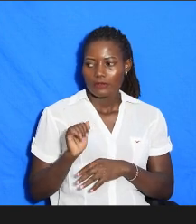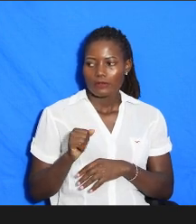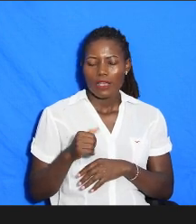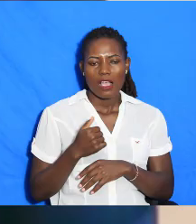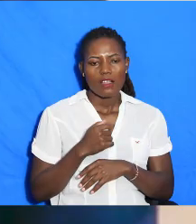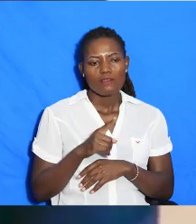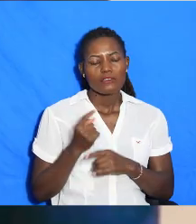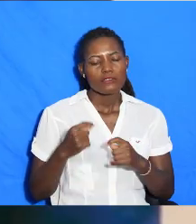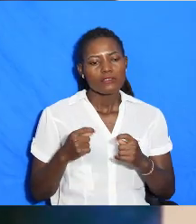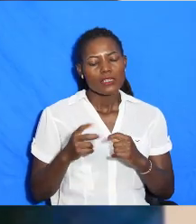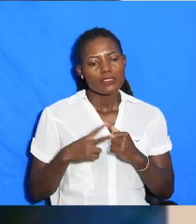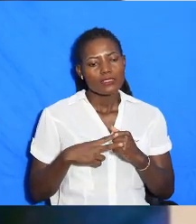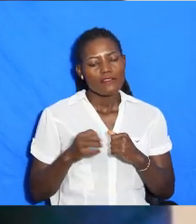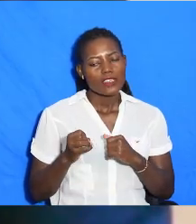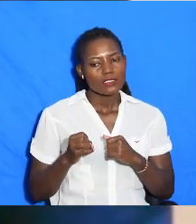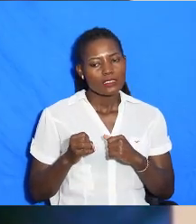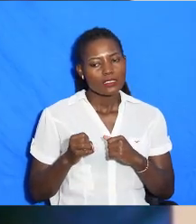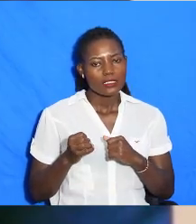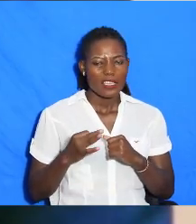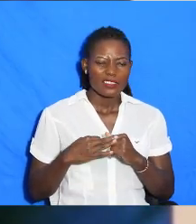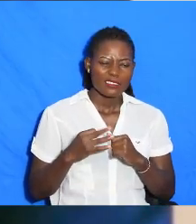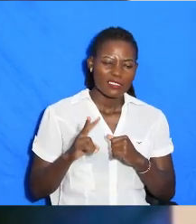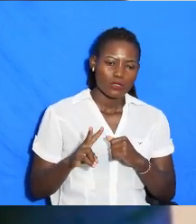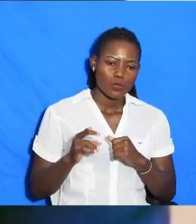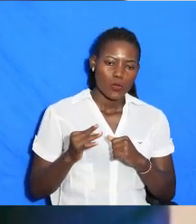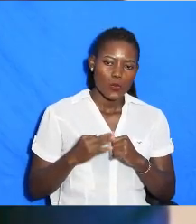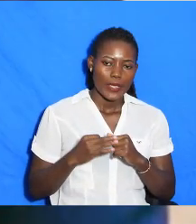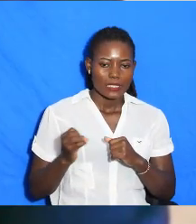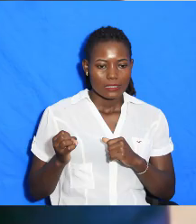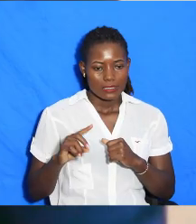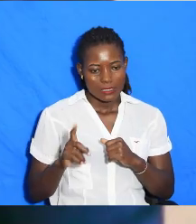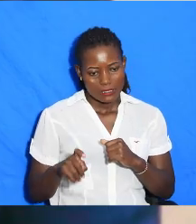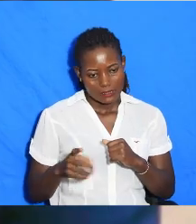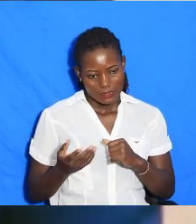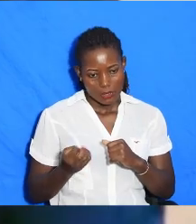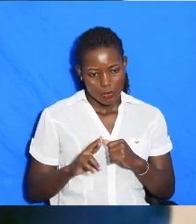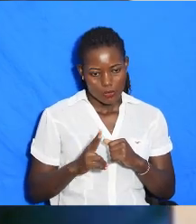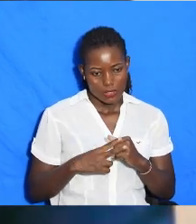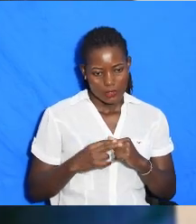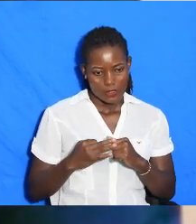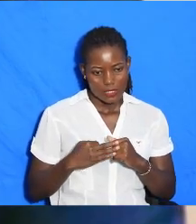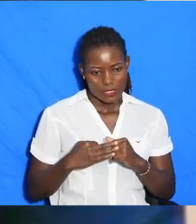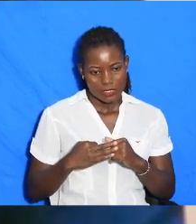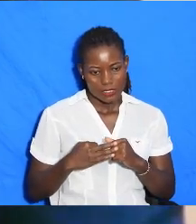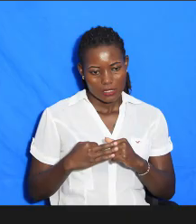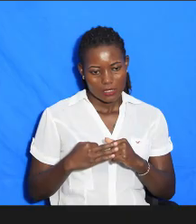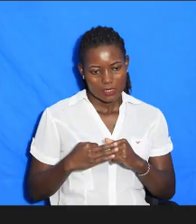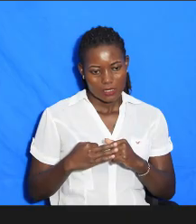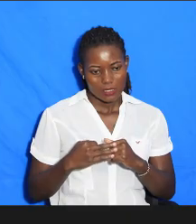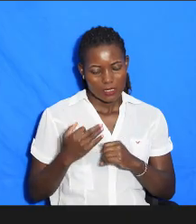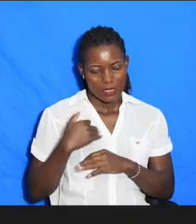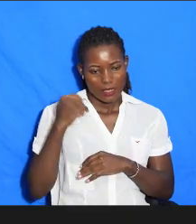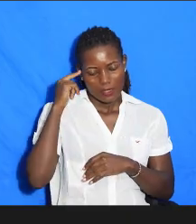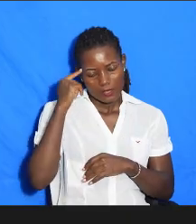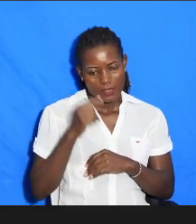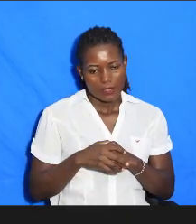you tried like Yes. 70, like 82, 80, 82, or even 78? I think the